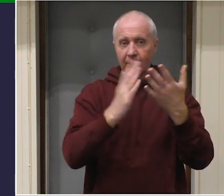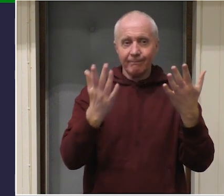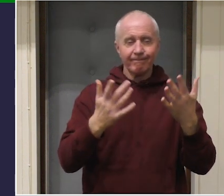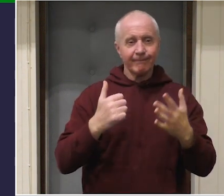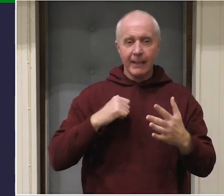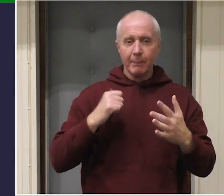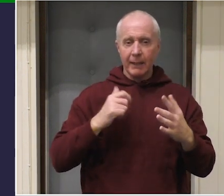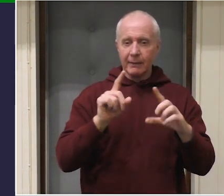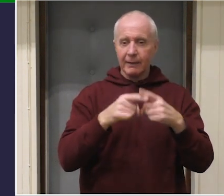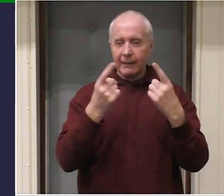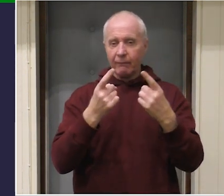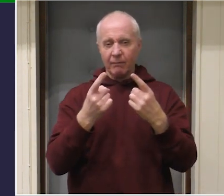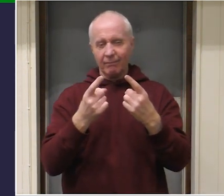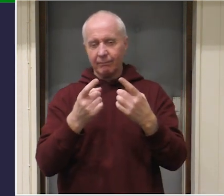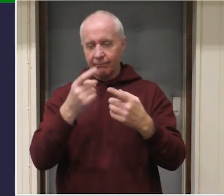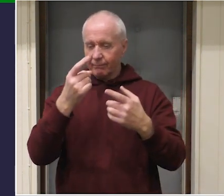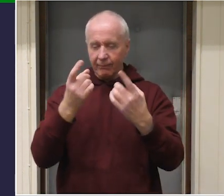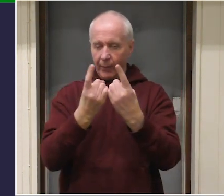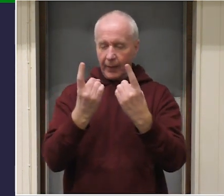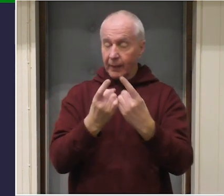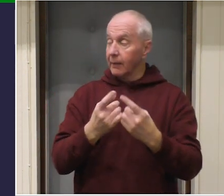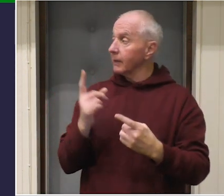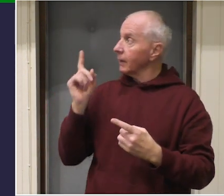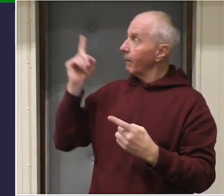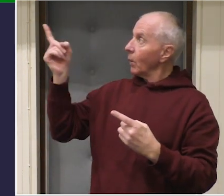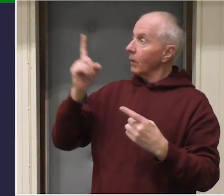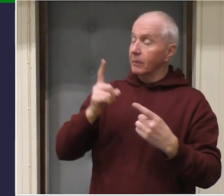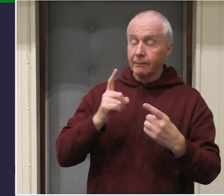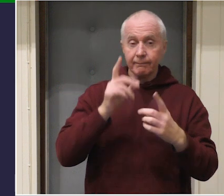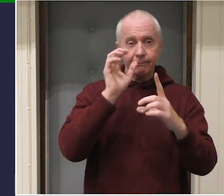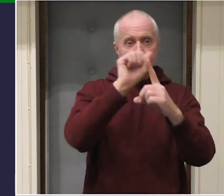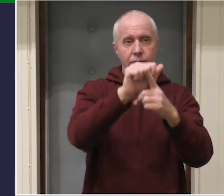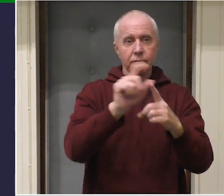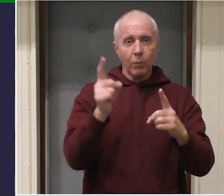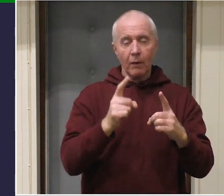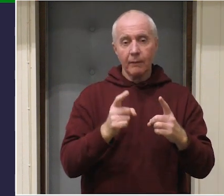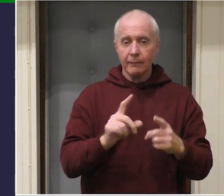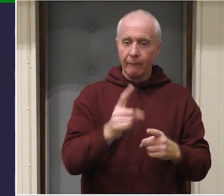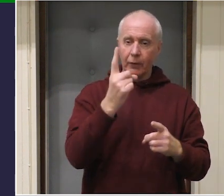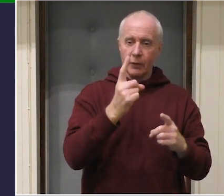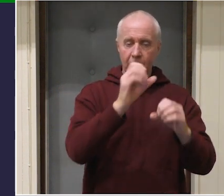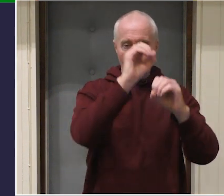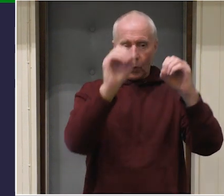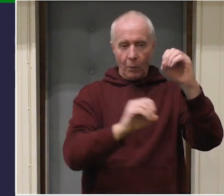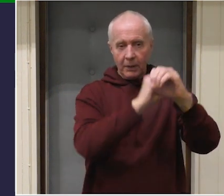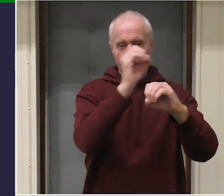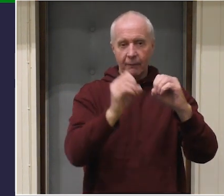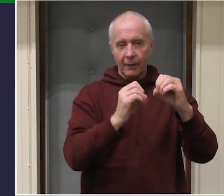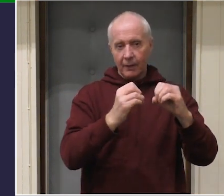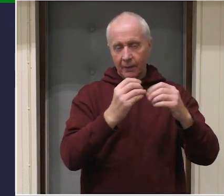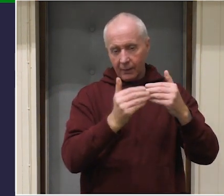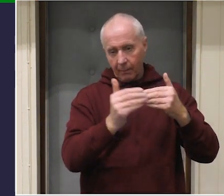expecting. But instead, he discovered the first orbital motion. He spent 40 years looking at this particular